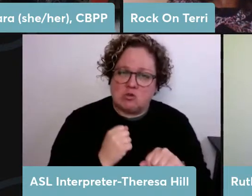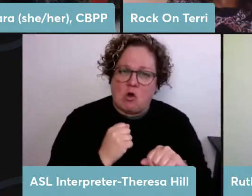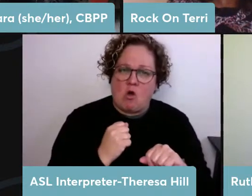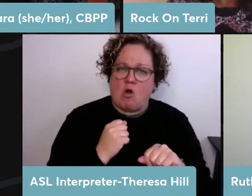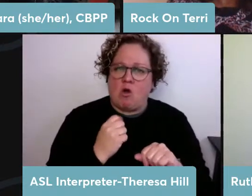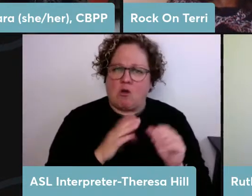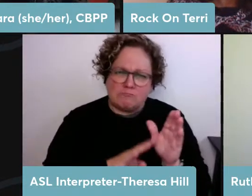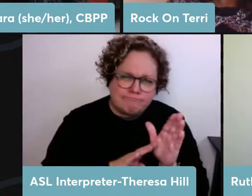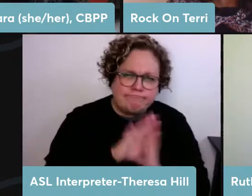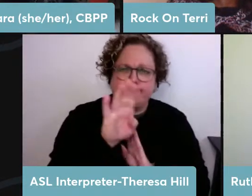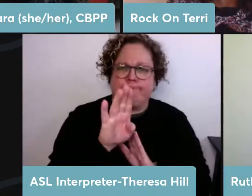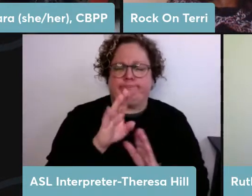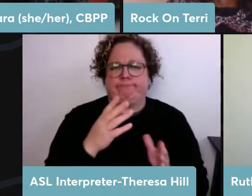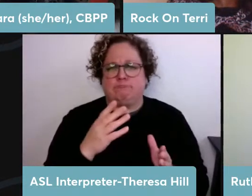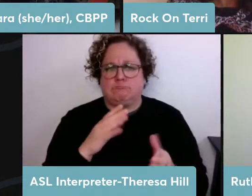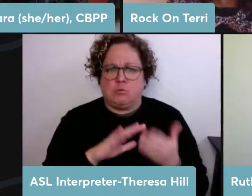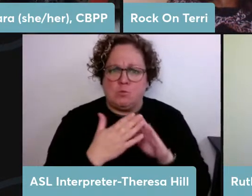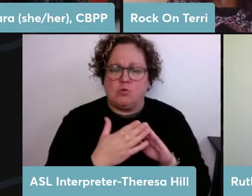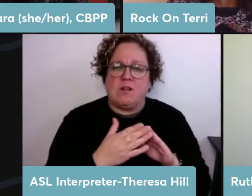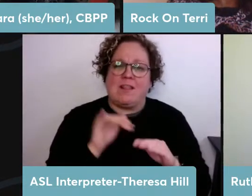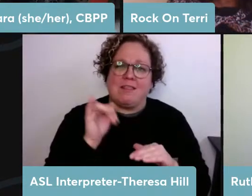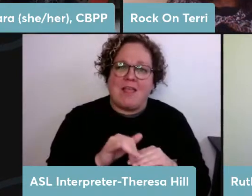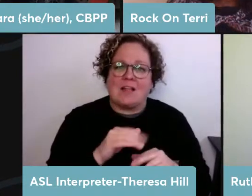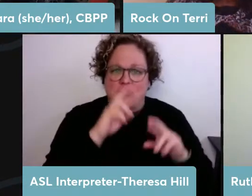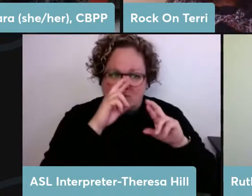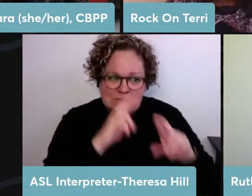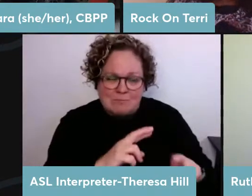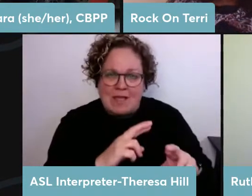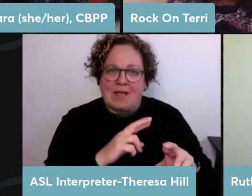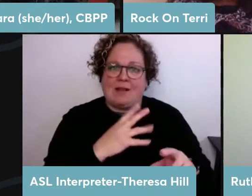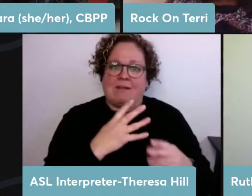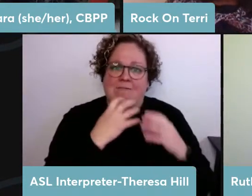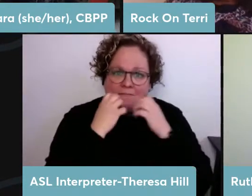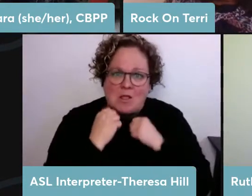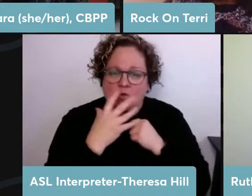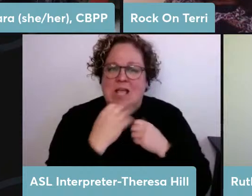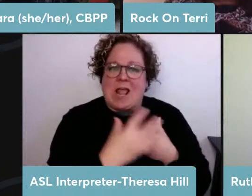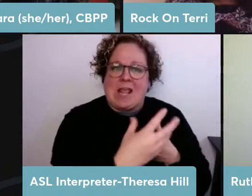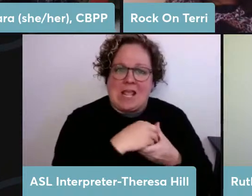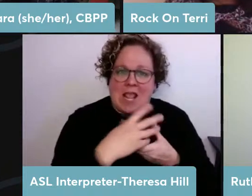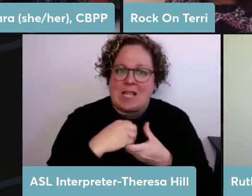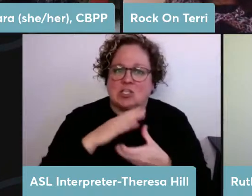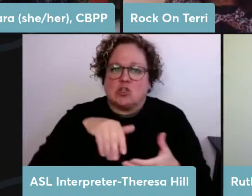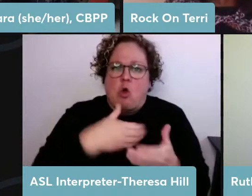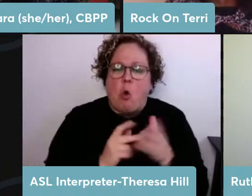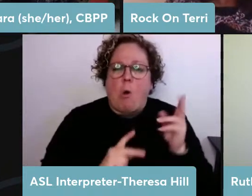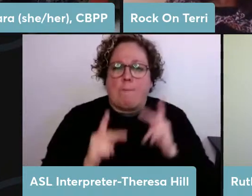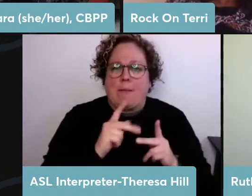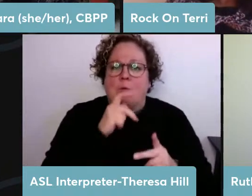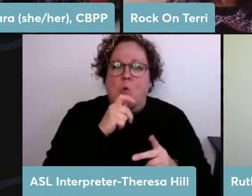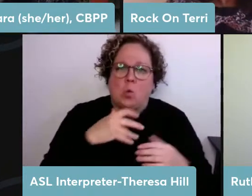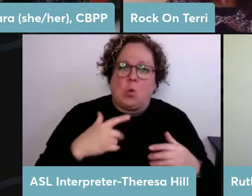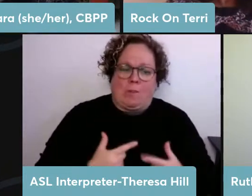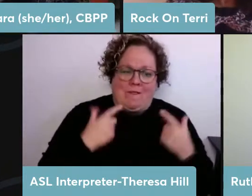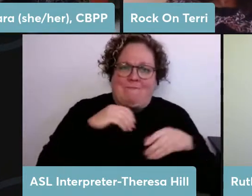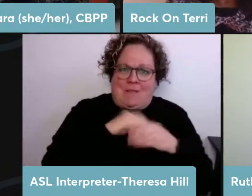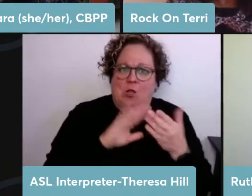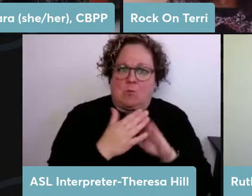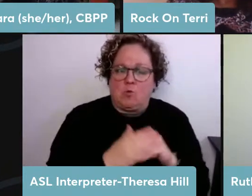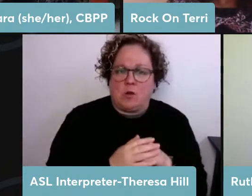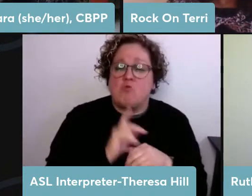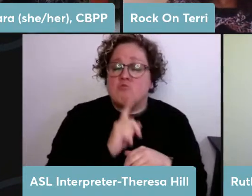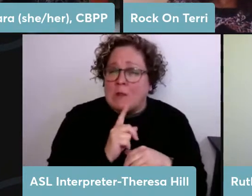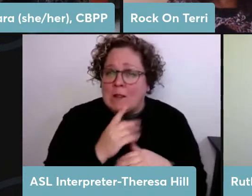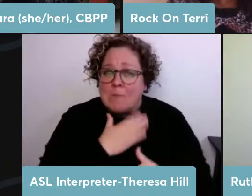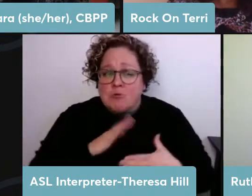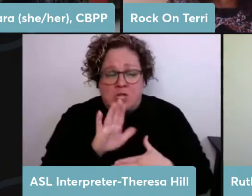is one that respects, values, and engages all community stakeholders, really appreciating their views,